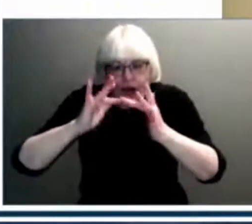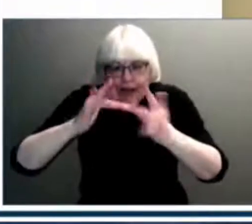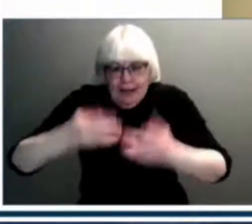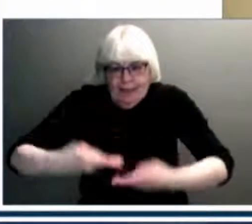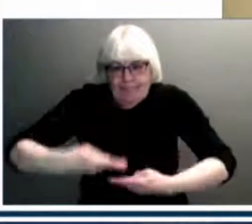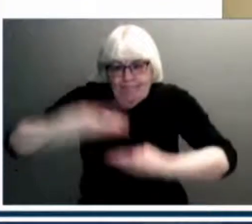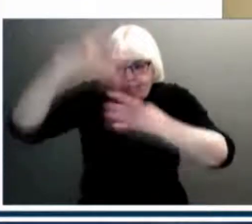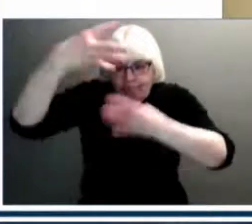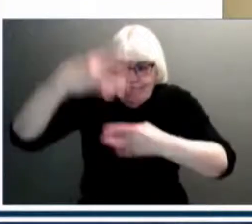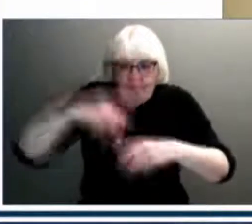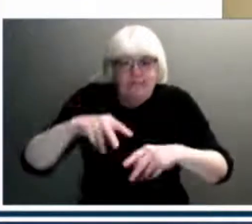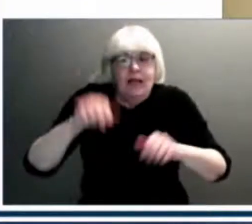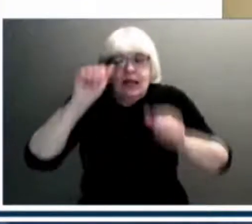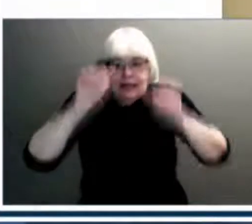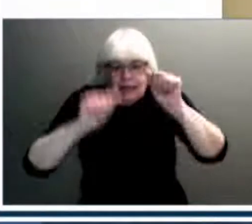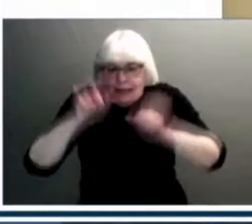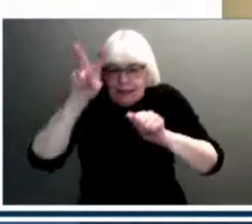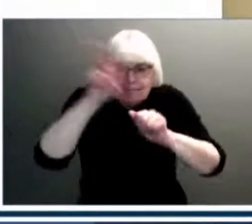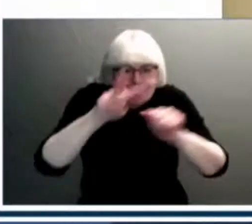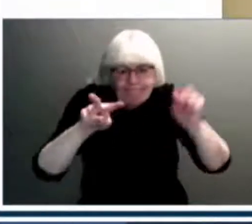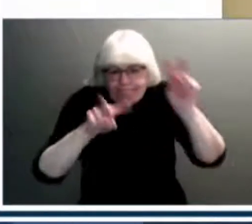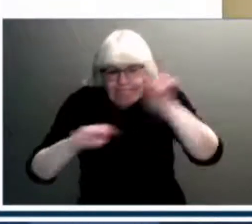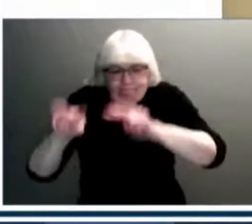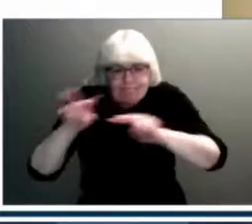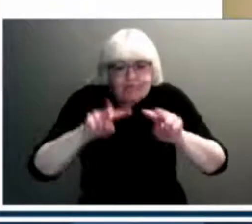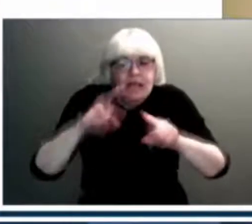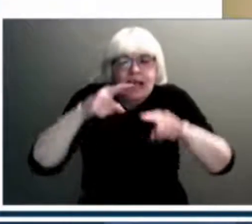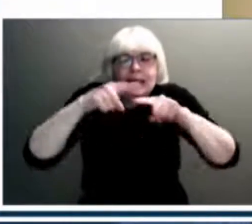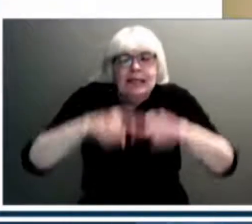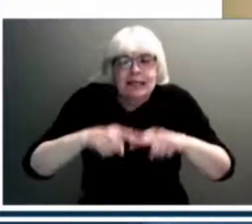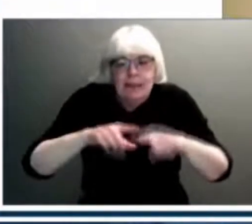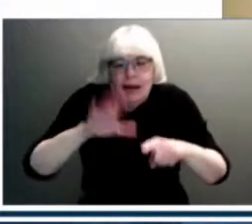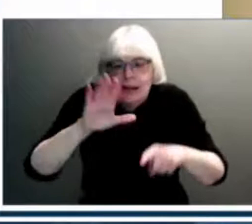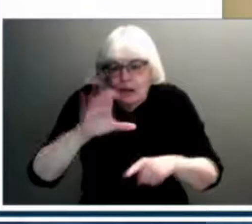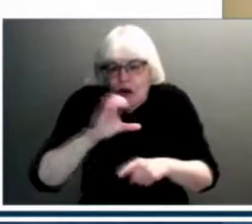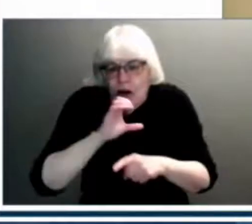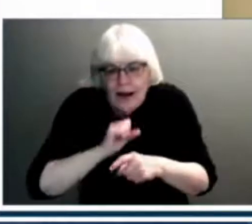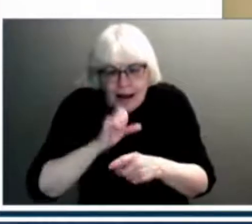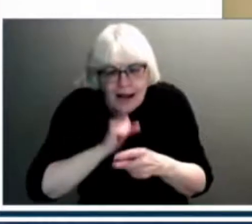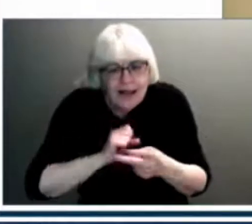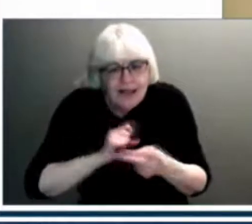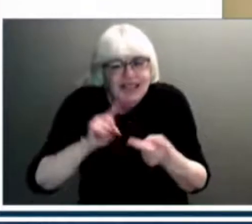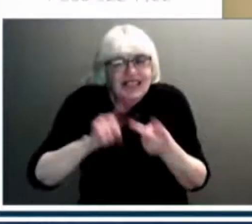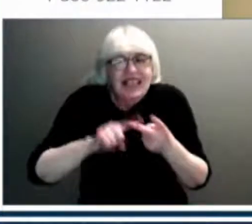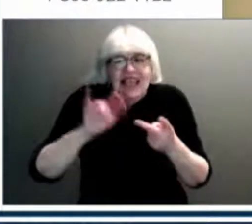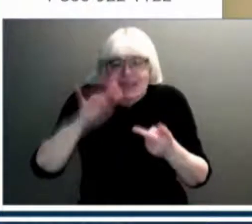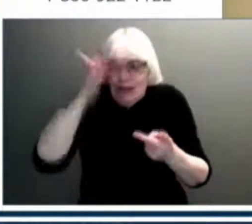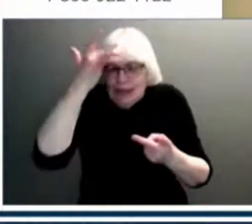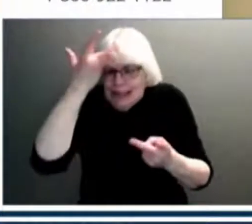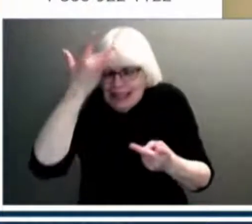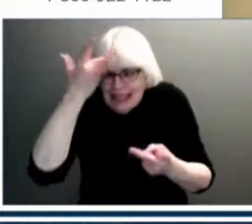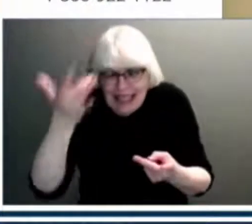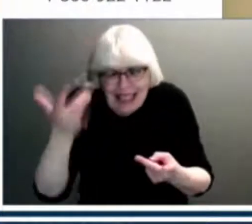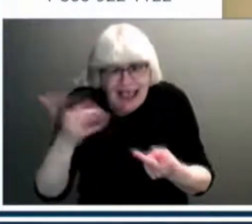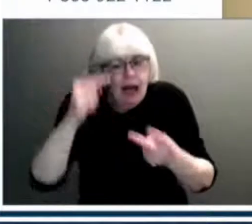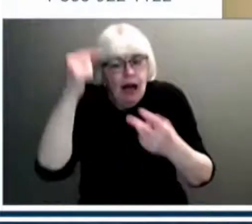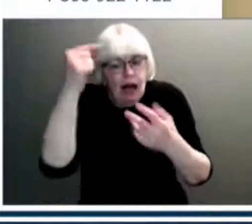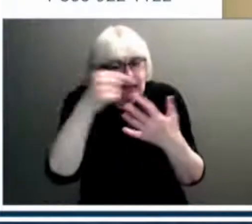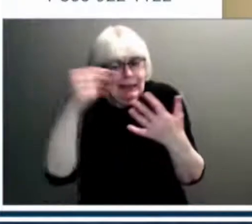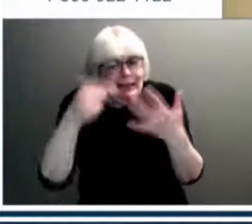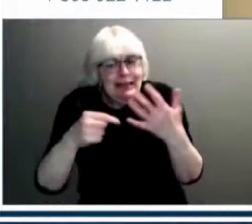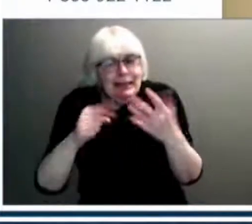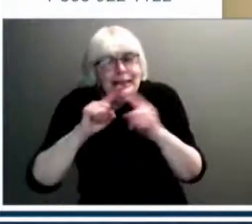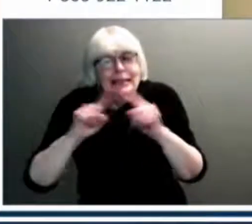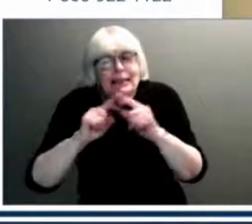test you need depends on your age, whether you have symptoms or not, and some other factors. Doing the self-assessment is a